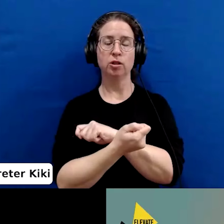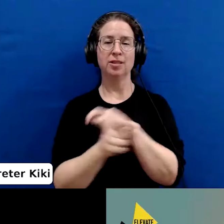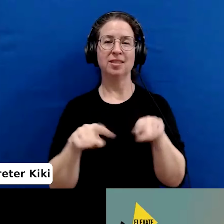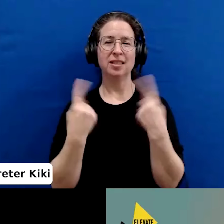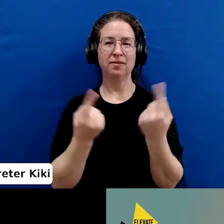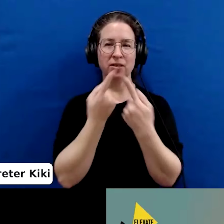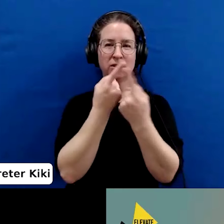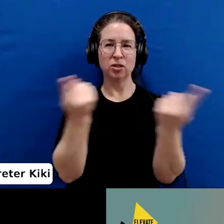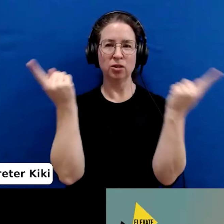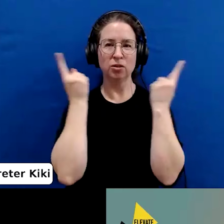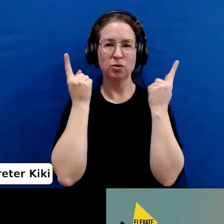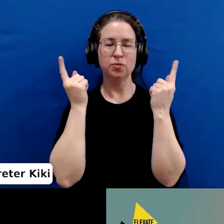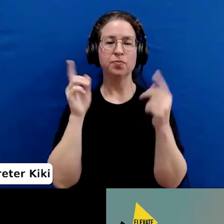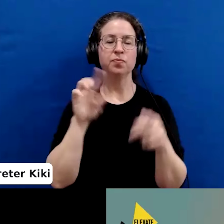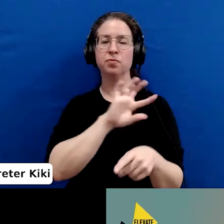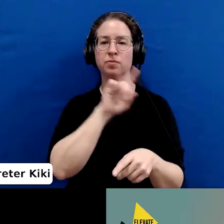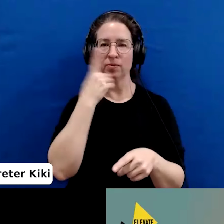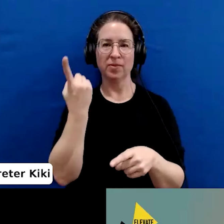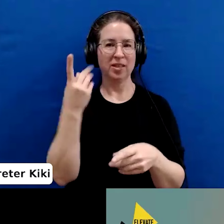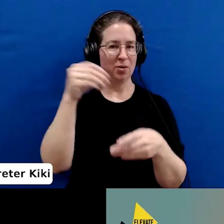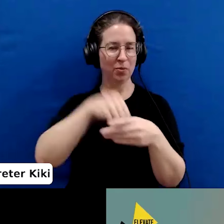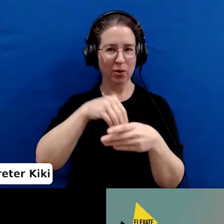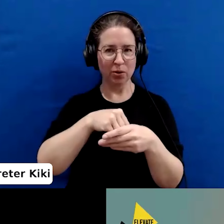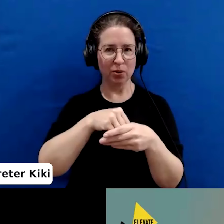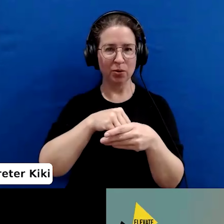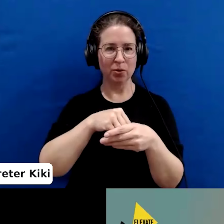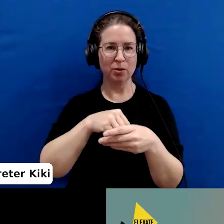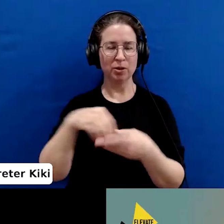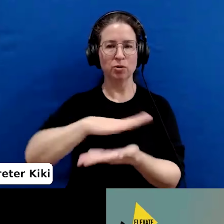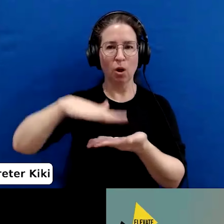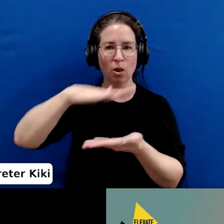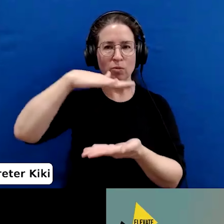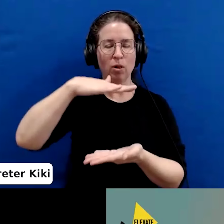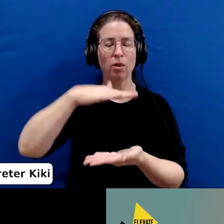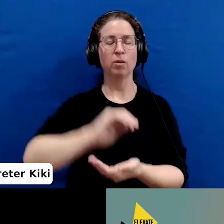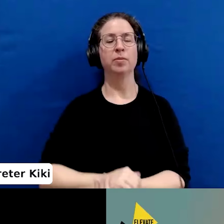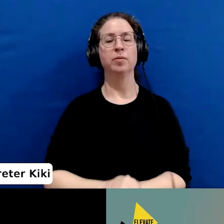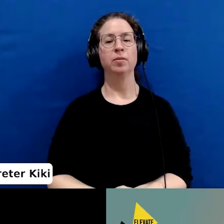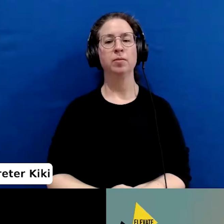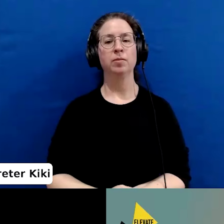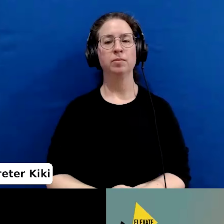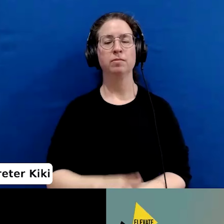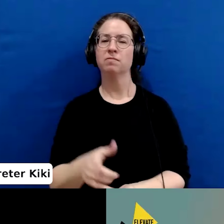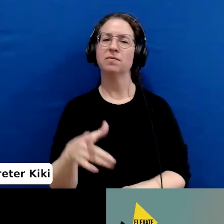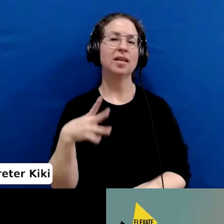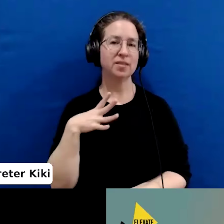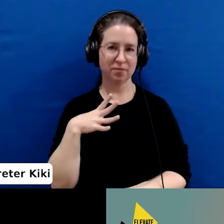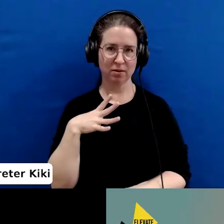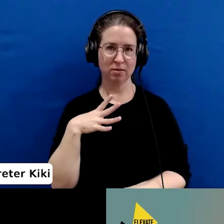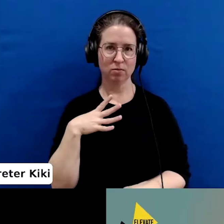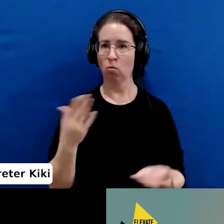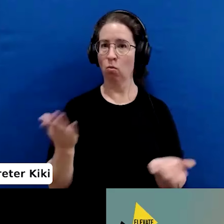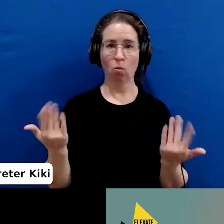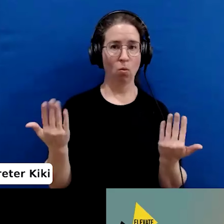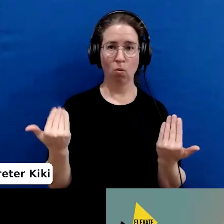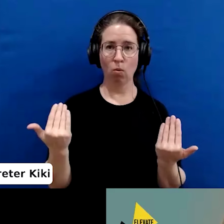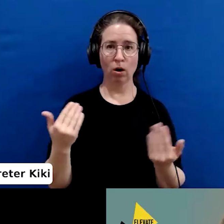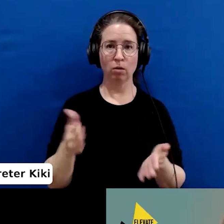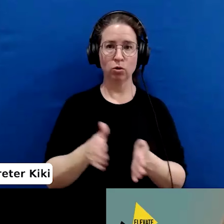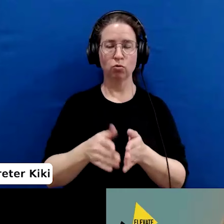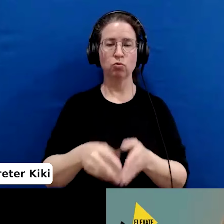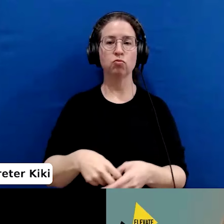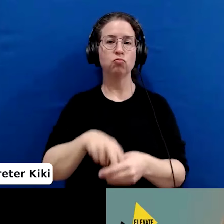degree that is no longer eligible, if you change into a degree that is no longer eligible, that is fine. You are welcome to withdraw